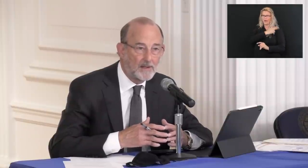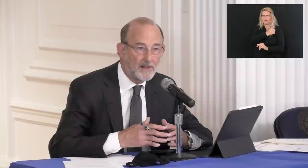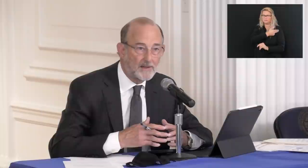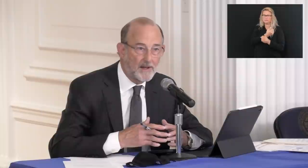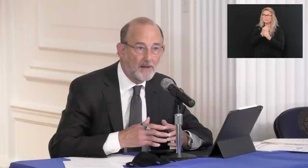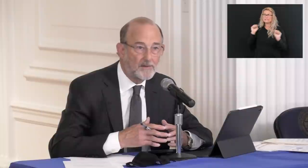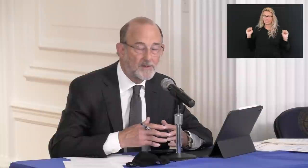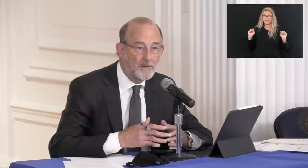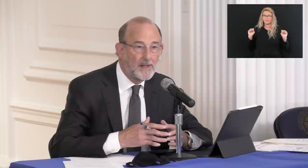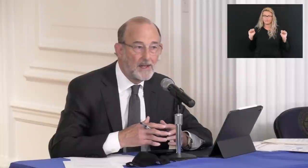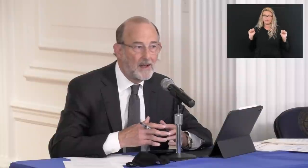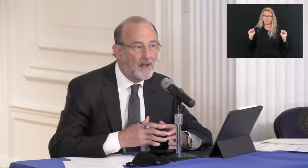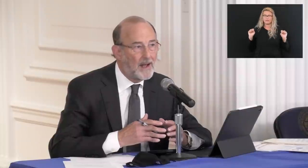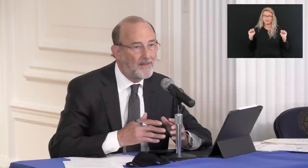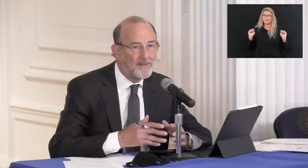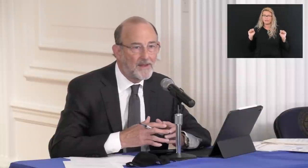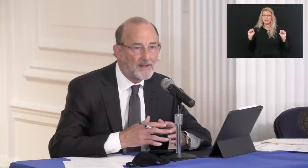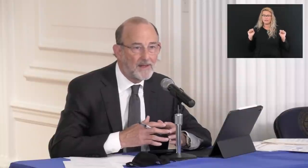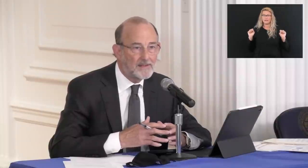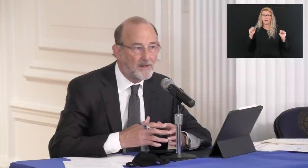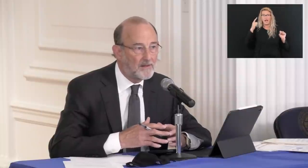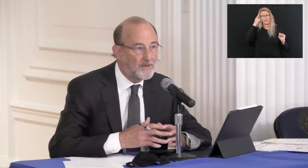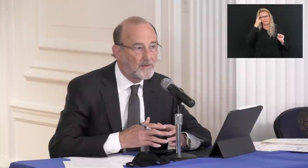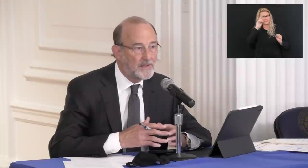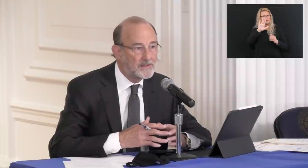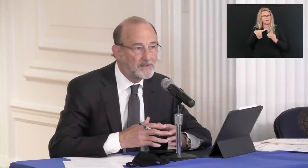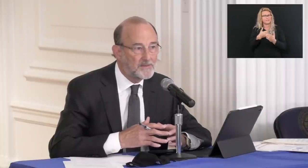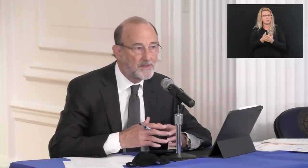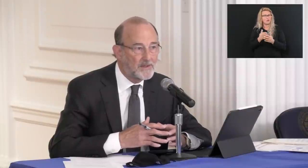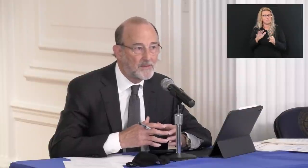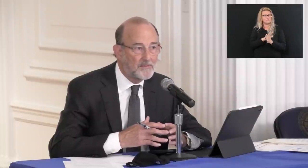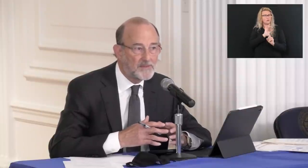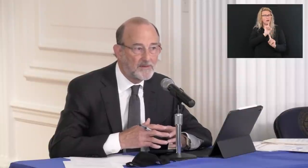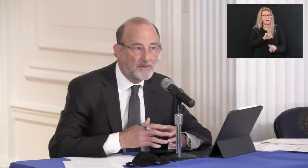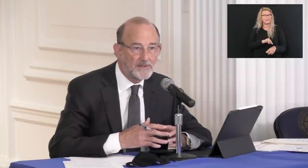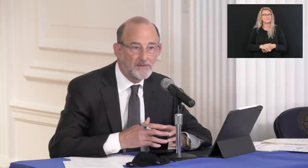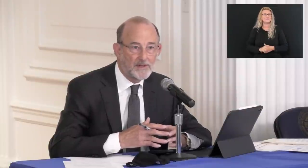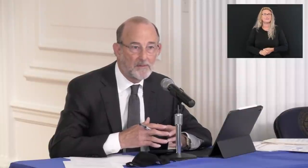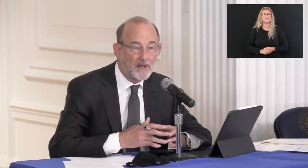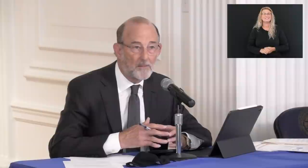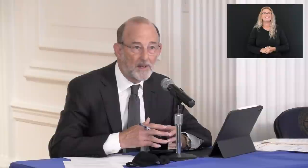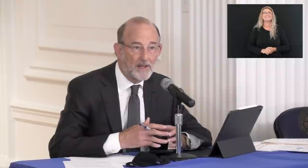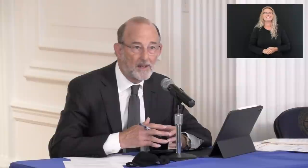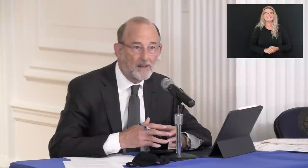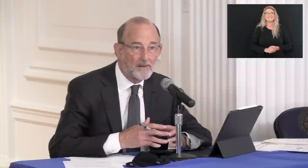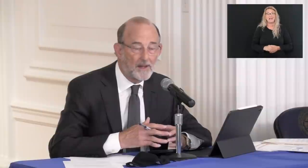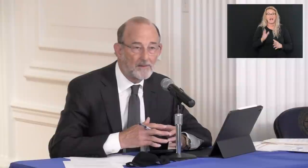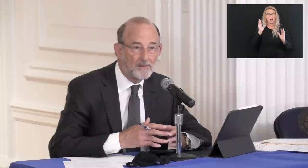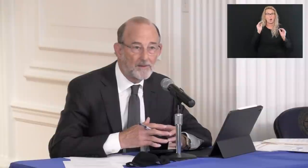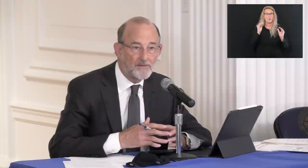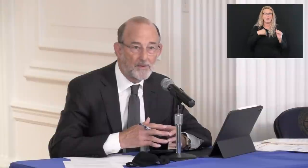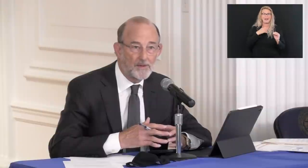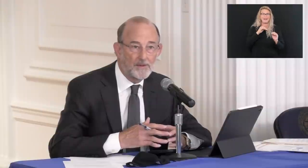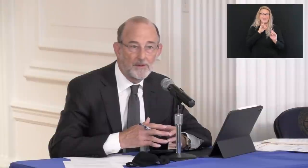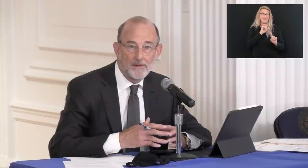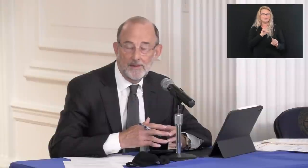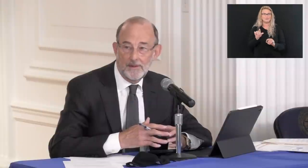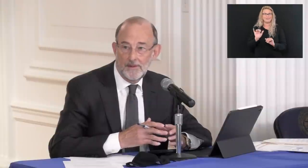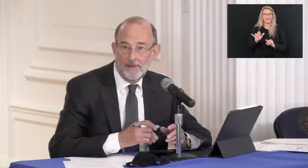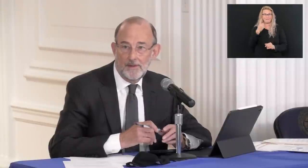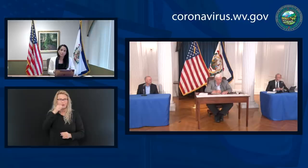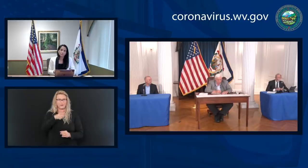and, and, get care. So, uh, I think that's all of your questions. I'm sorry, there were several issues there, but I hope I can't, uh, handled those for you.